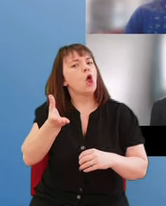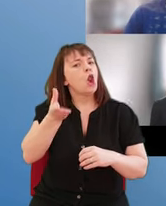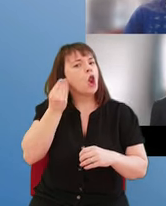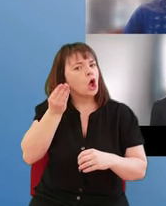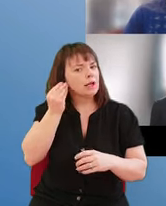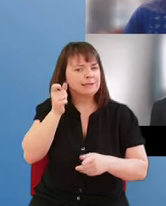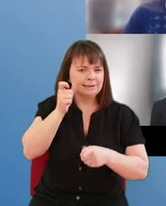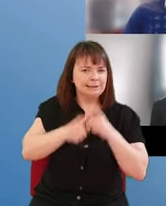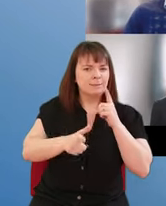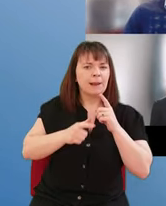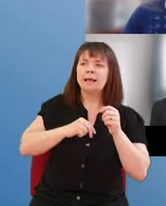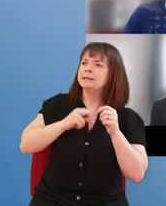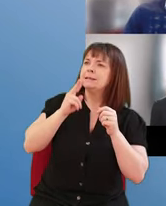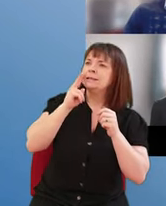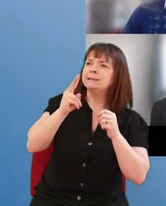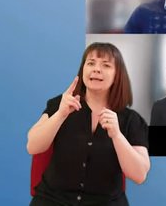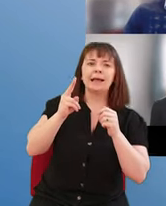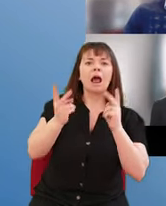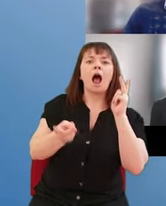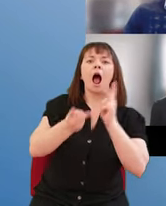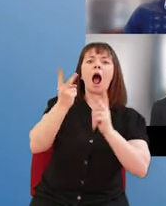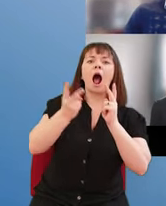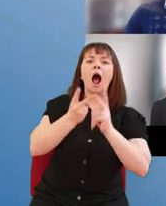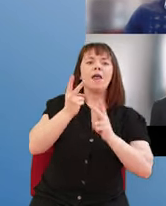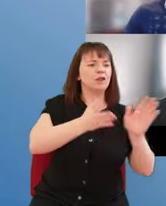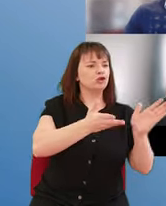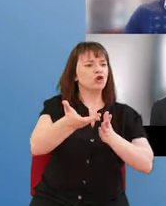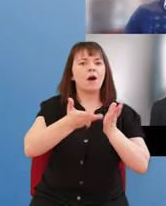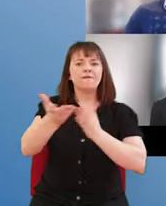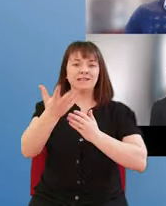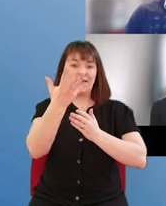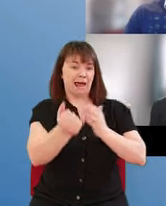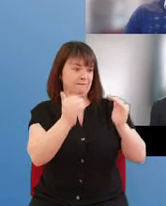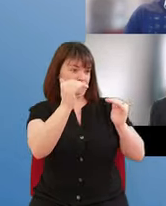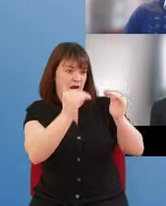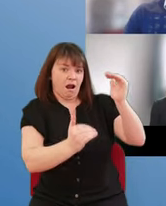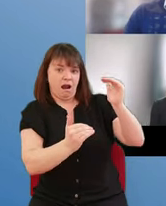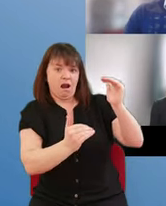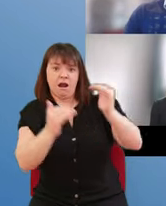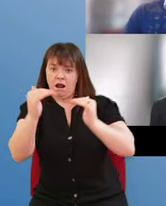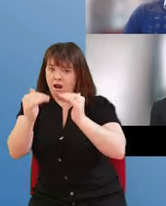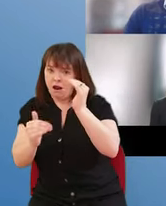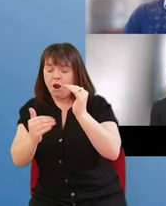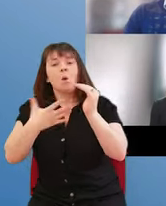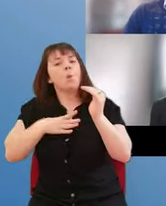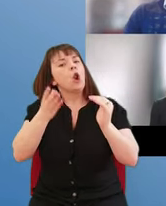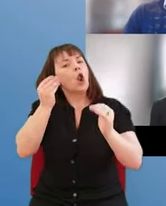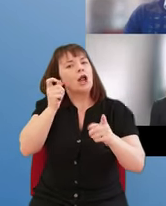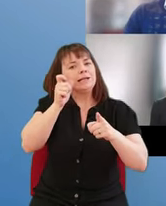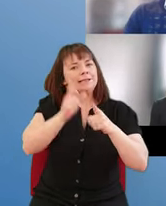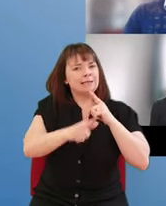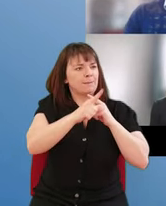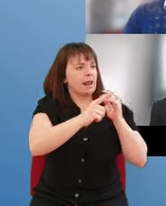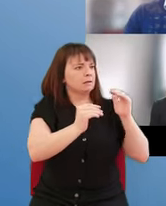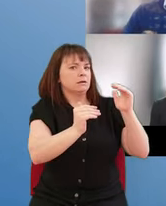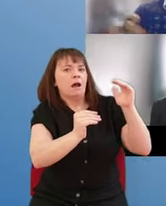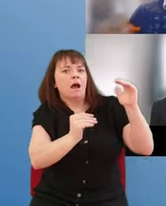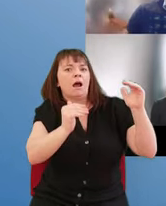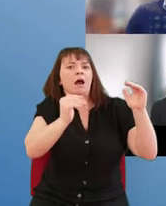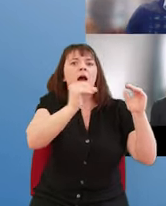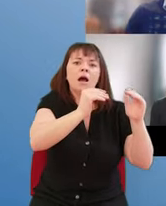visible in our structures. So the only way I would see is that when ownership